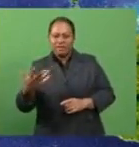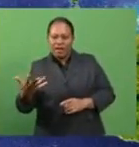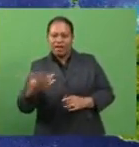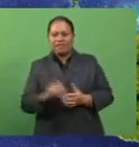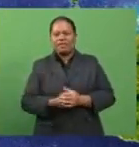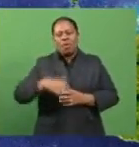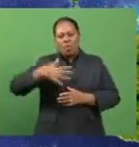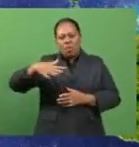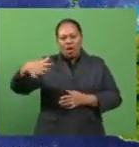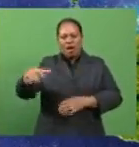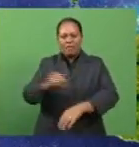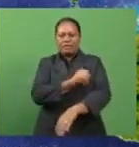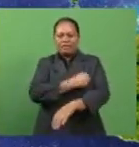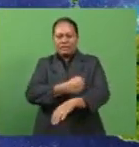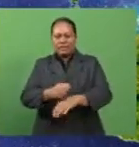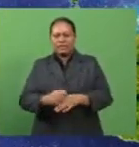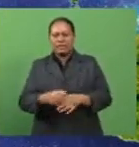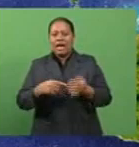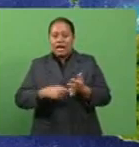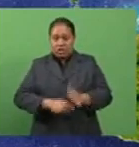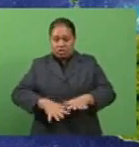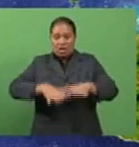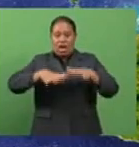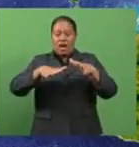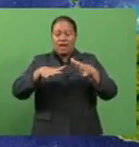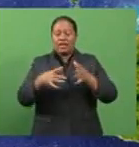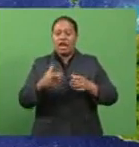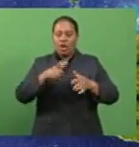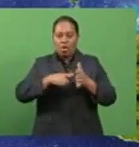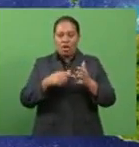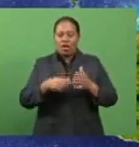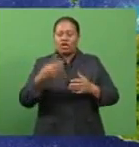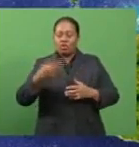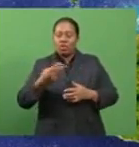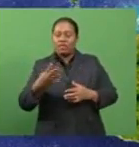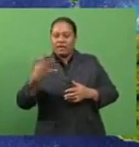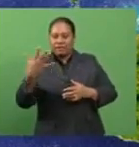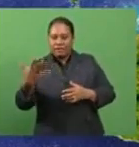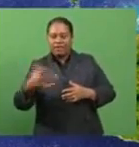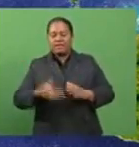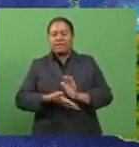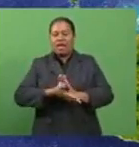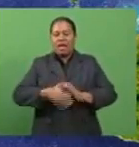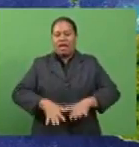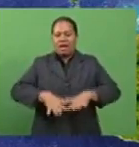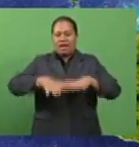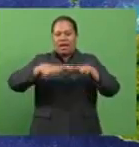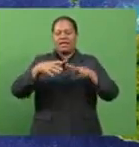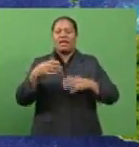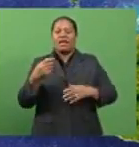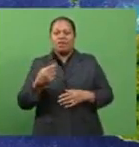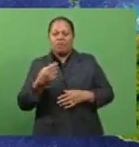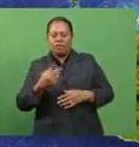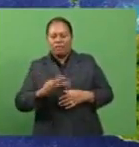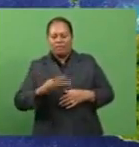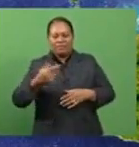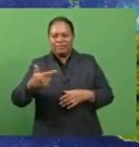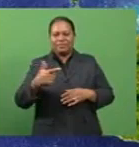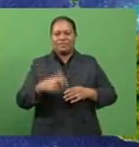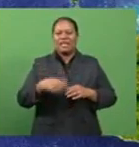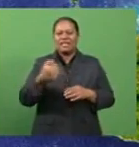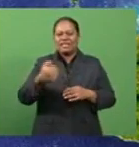rough seas. Turning to the tides, low tide at 12:35 a.m. with high tide at 6:47 a.m. Sunrise